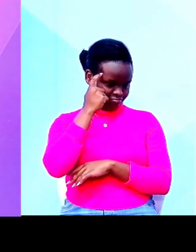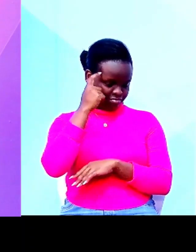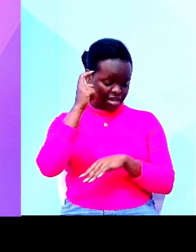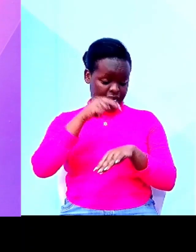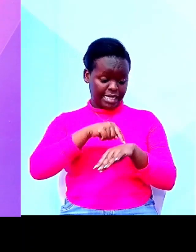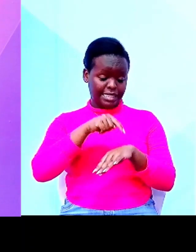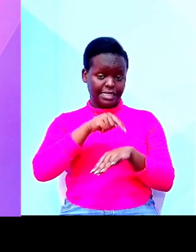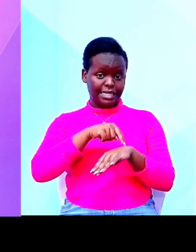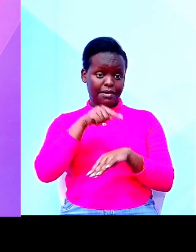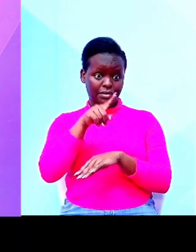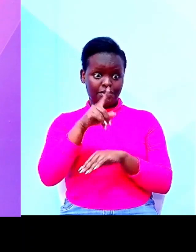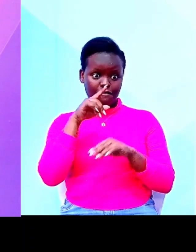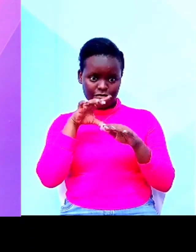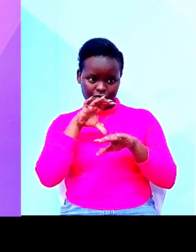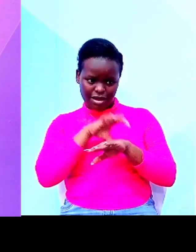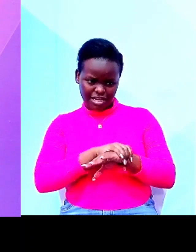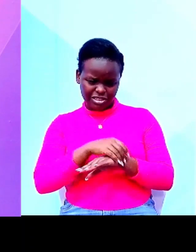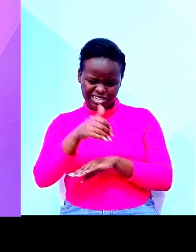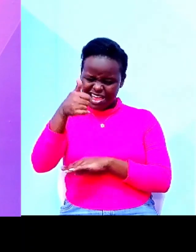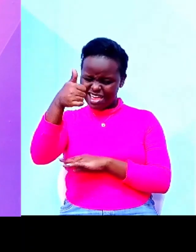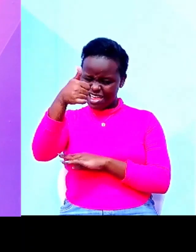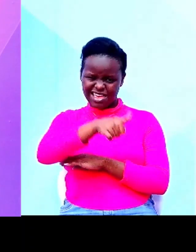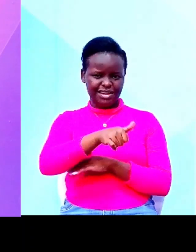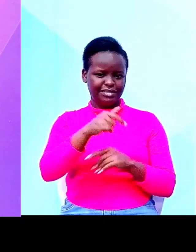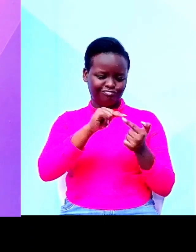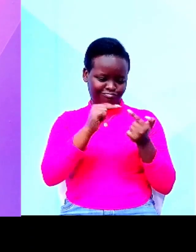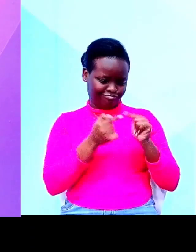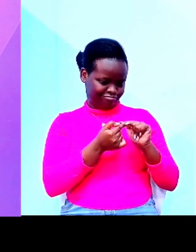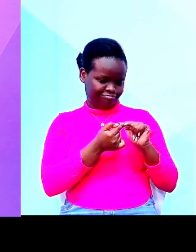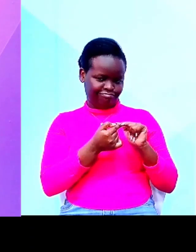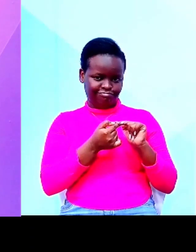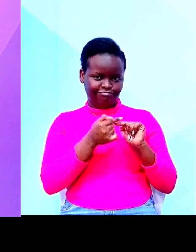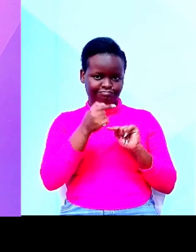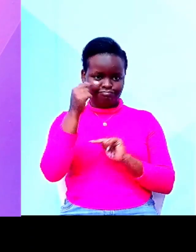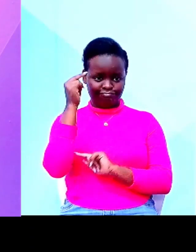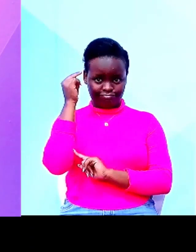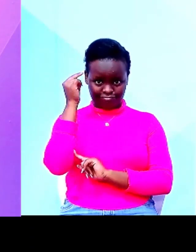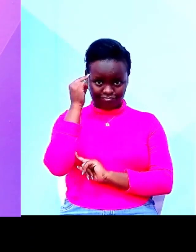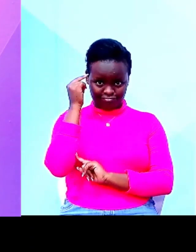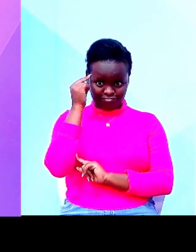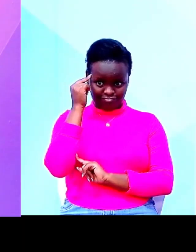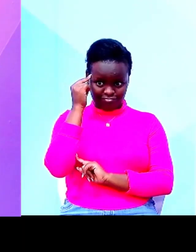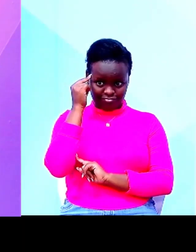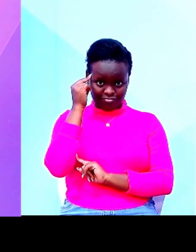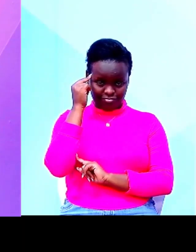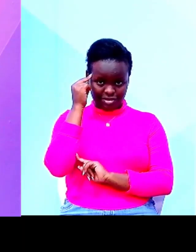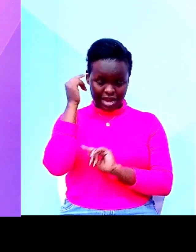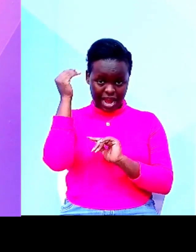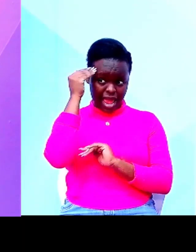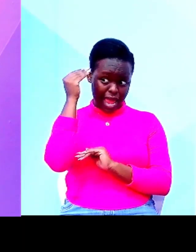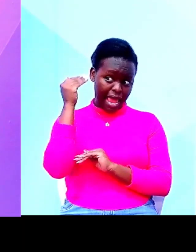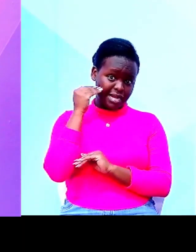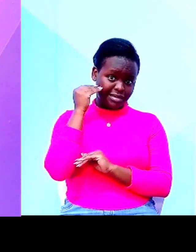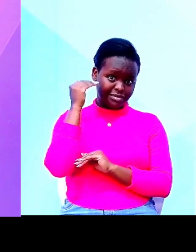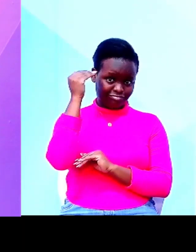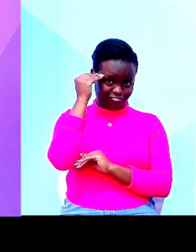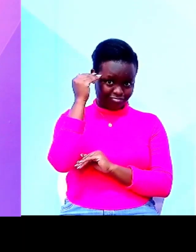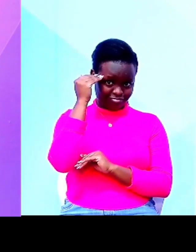When you get any sort of injury on the head